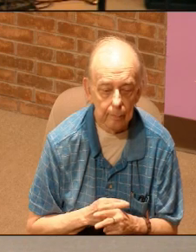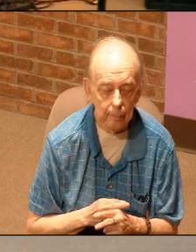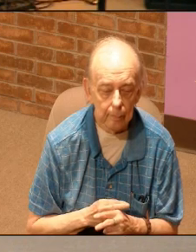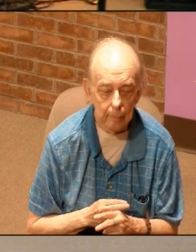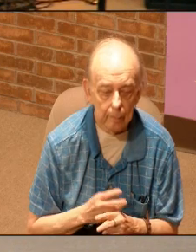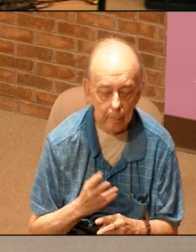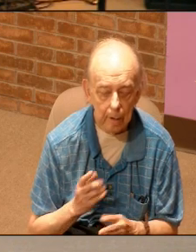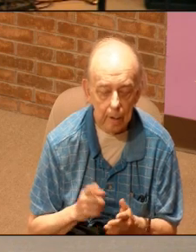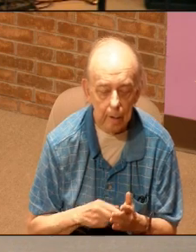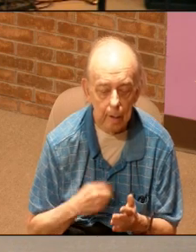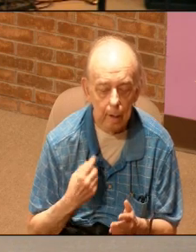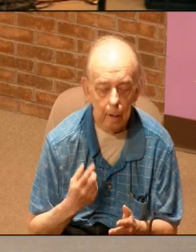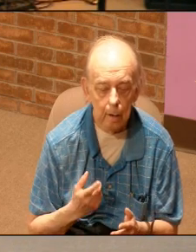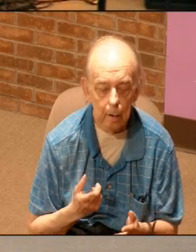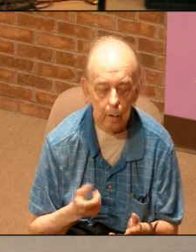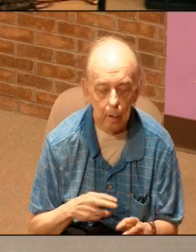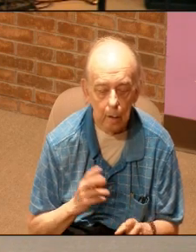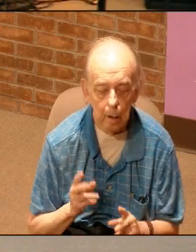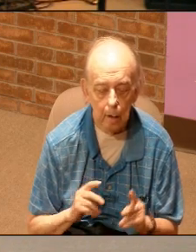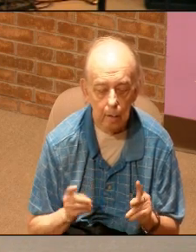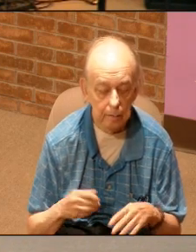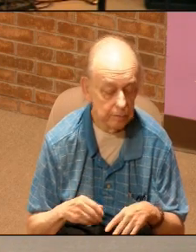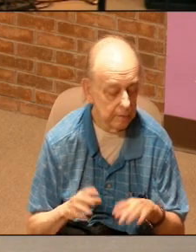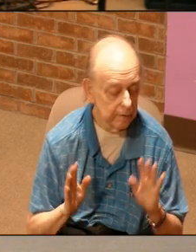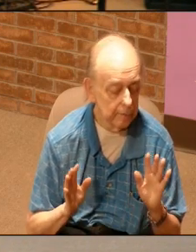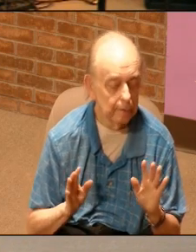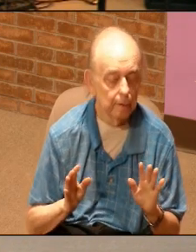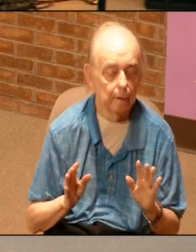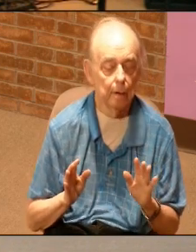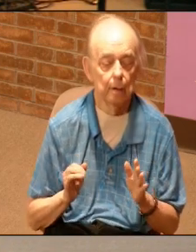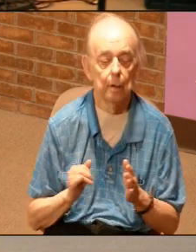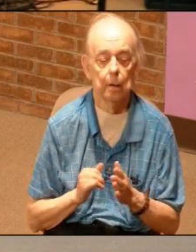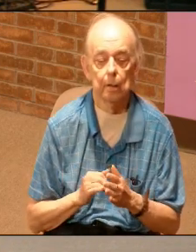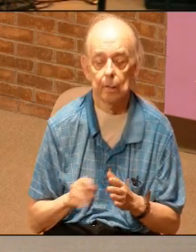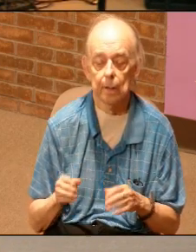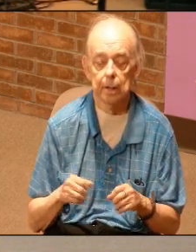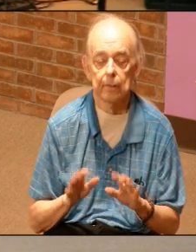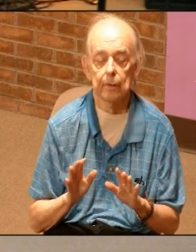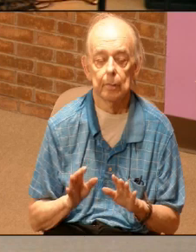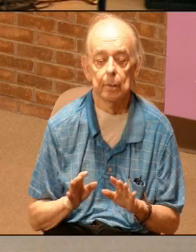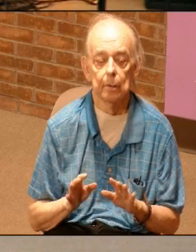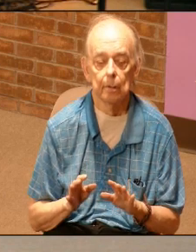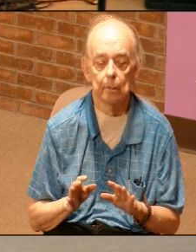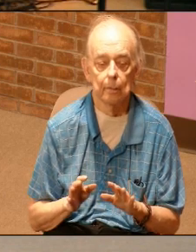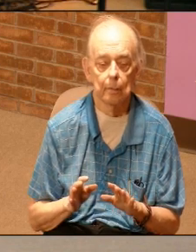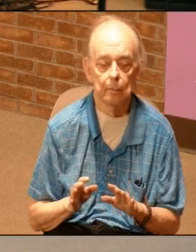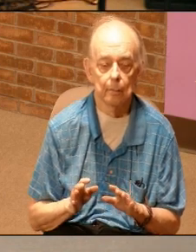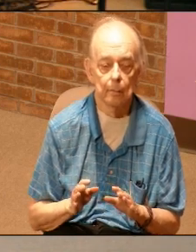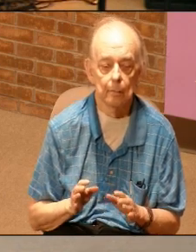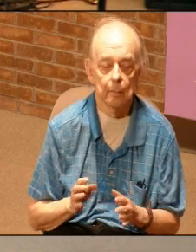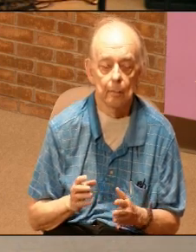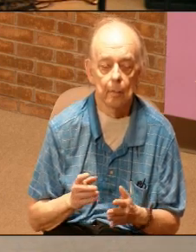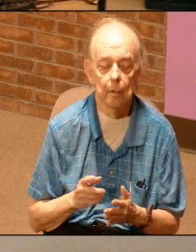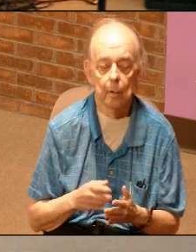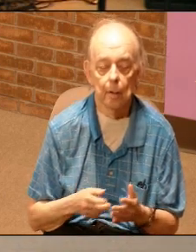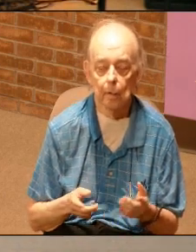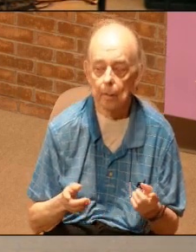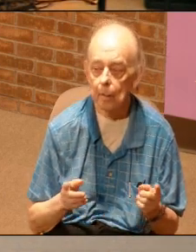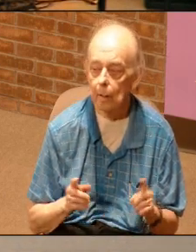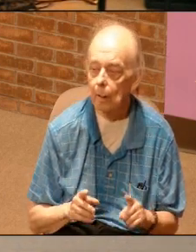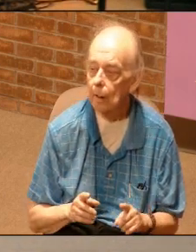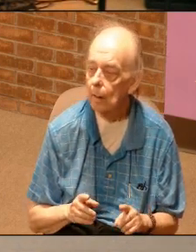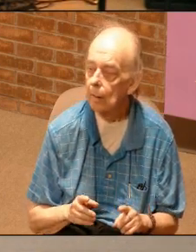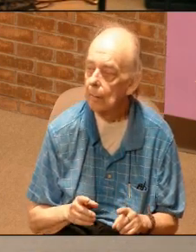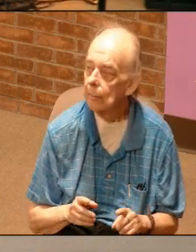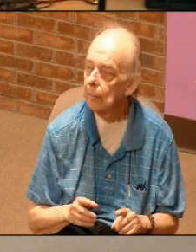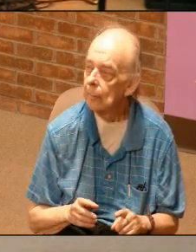That's why sometimes when people give up, they give up. And so what ends up happening